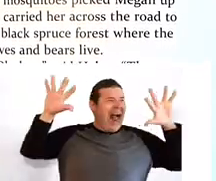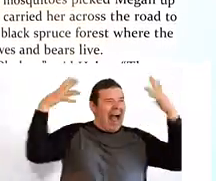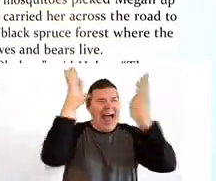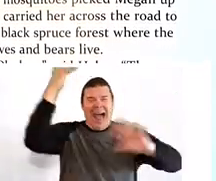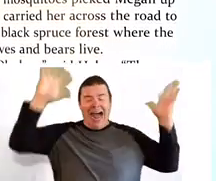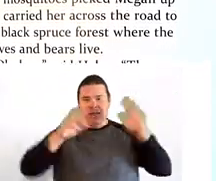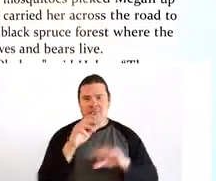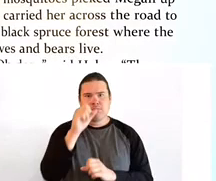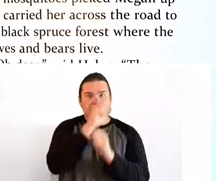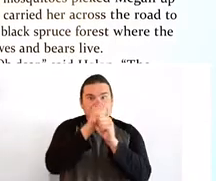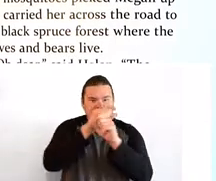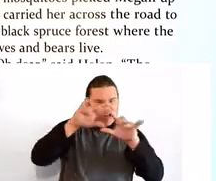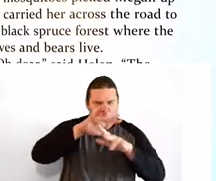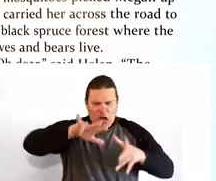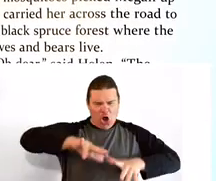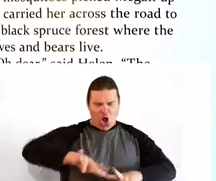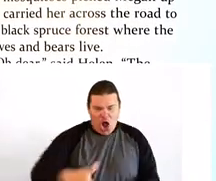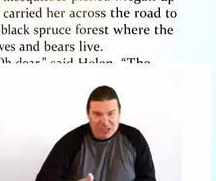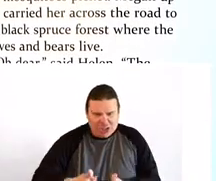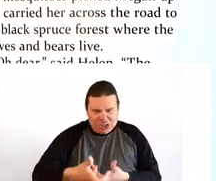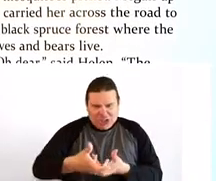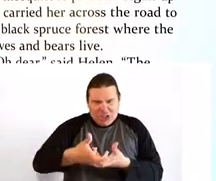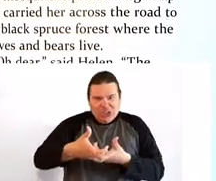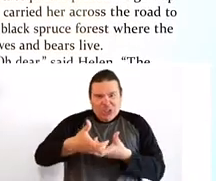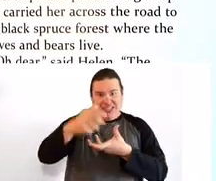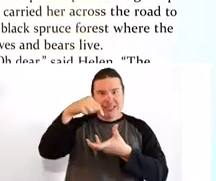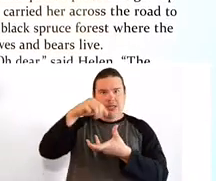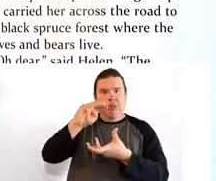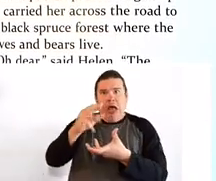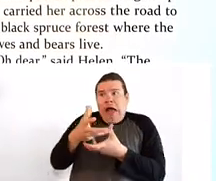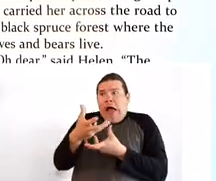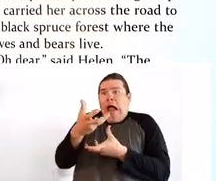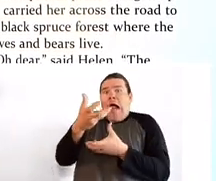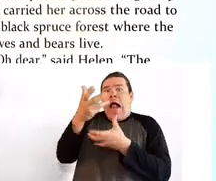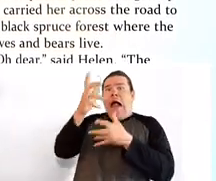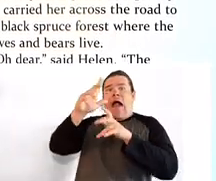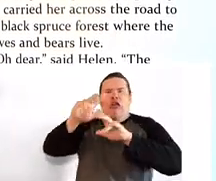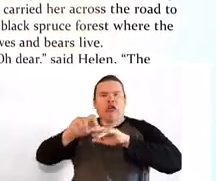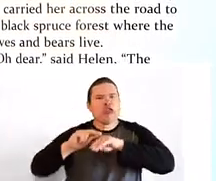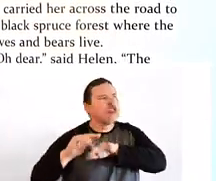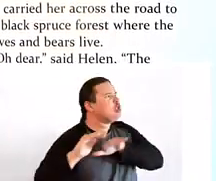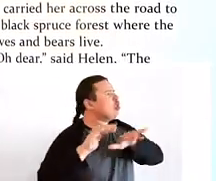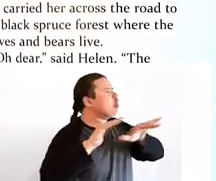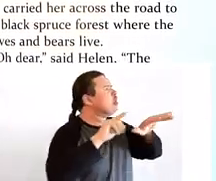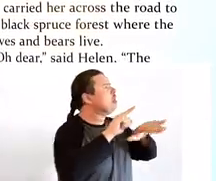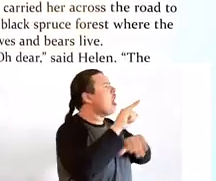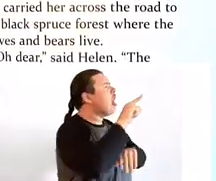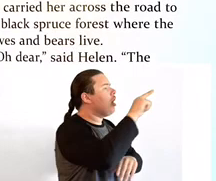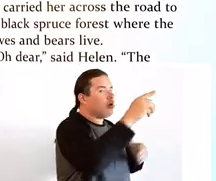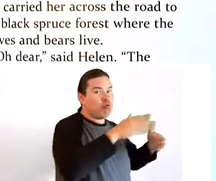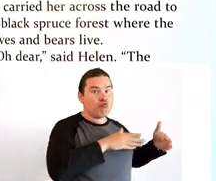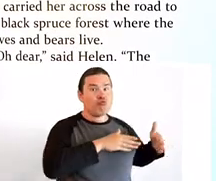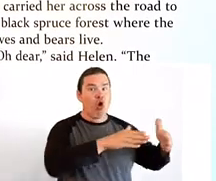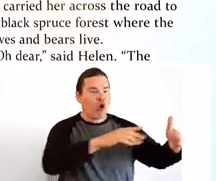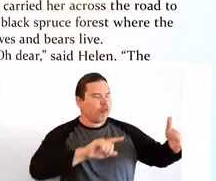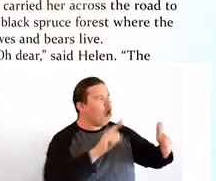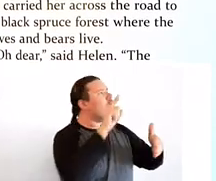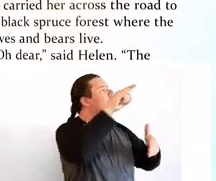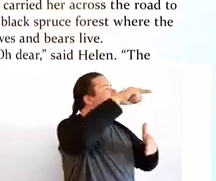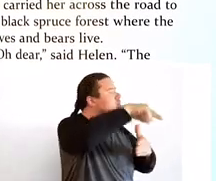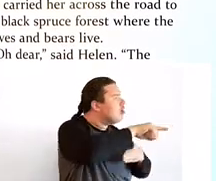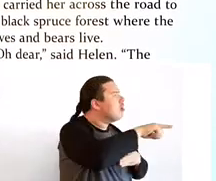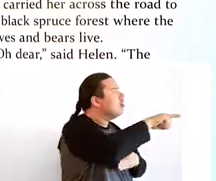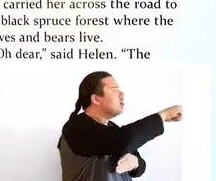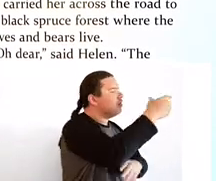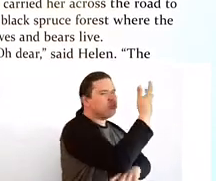"Ah!" The 16 gazillion blackflies and mosquitoes carried Megan up and carried her